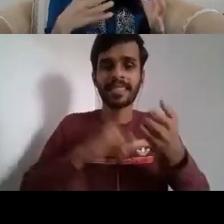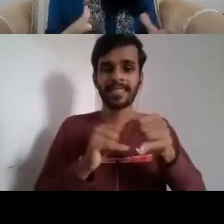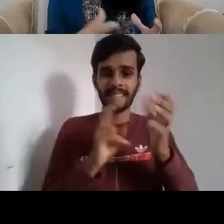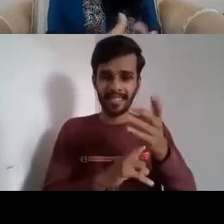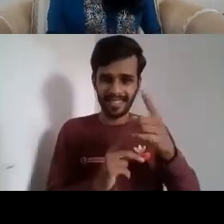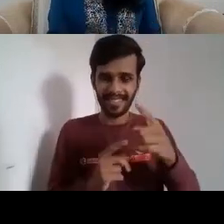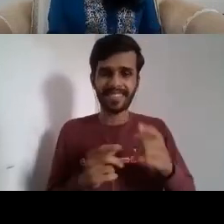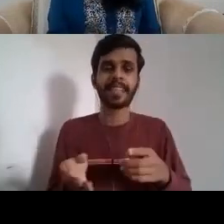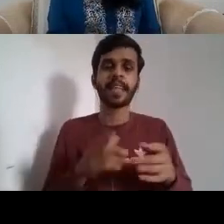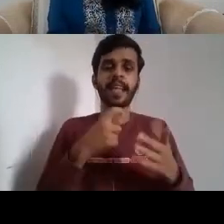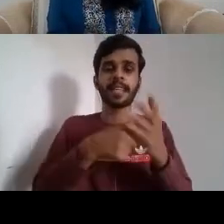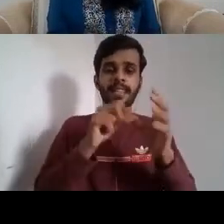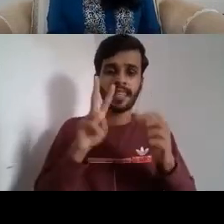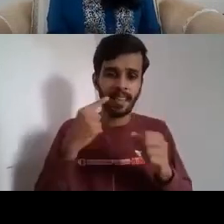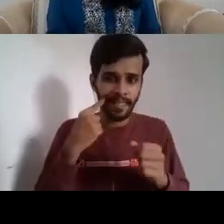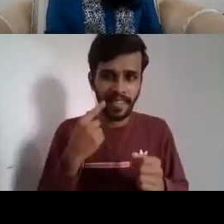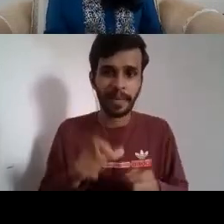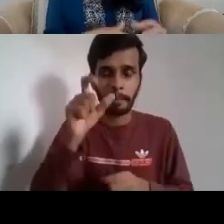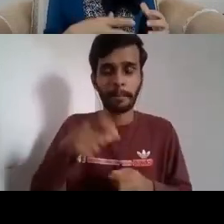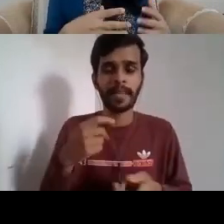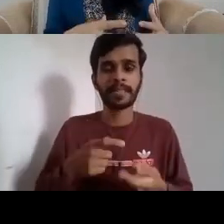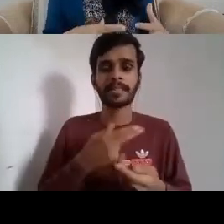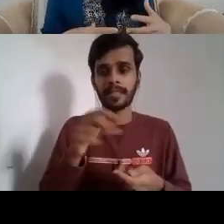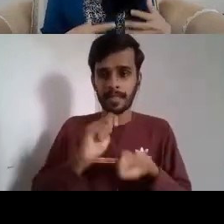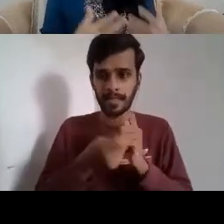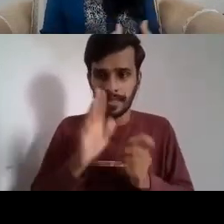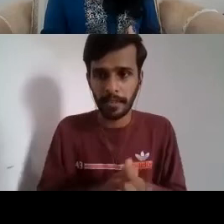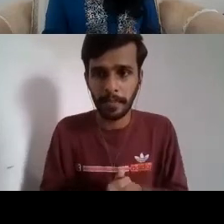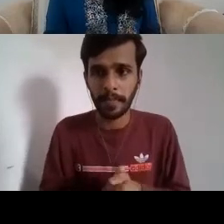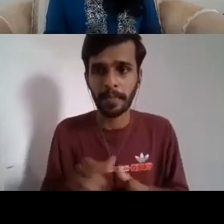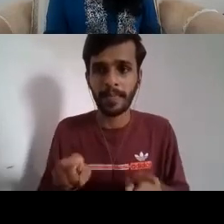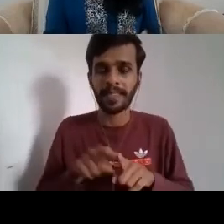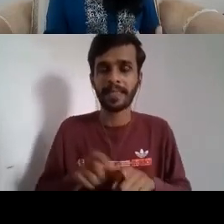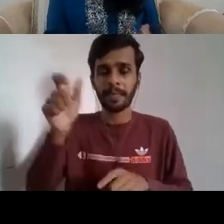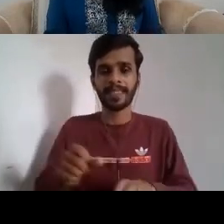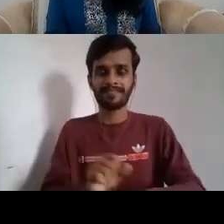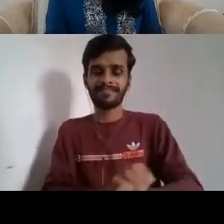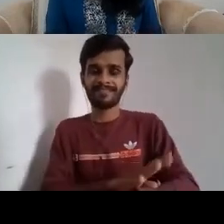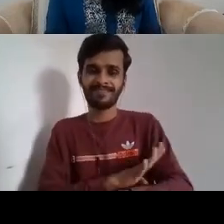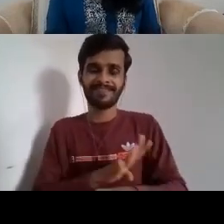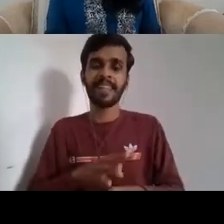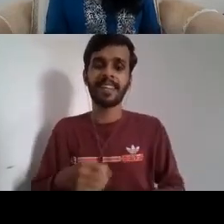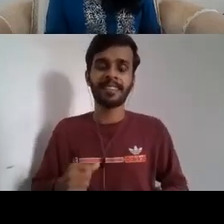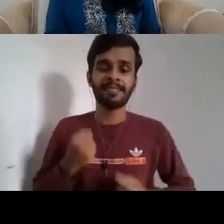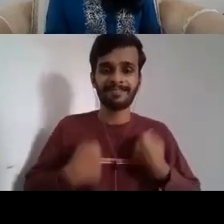the fundamentals of Indian classical music and found inspiration for his own